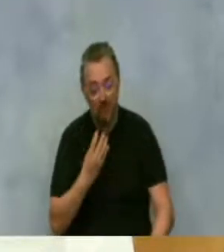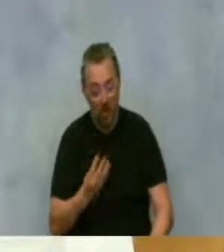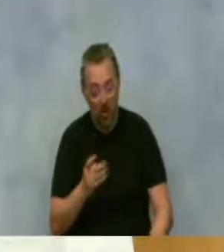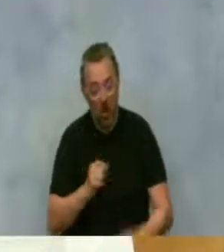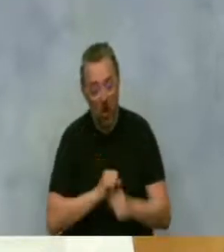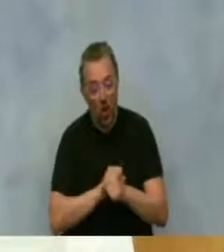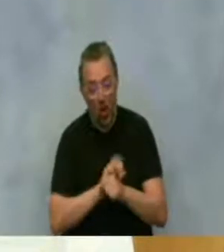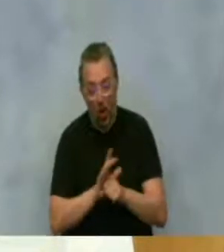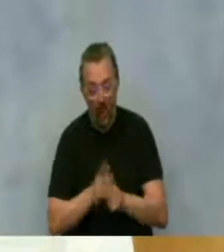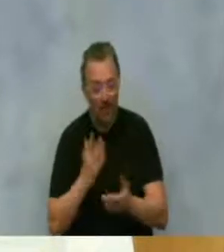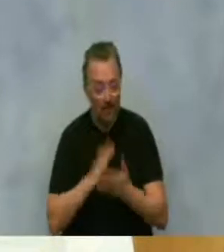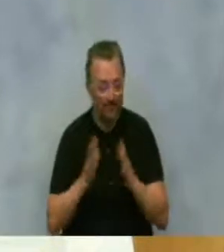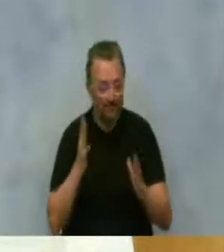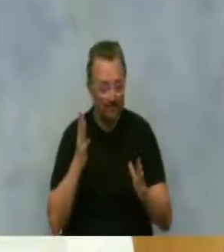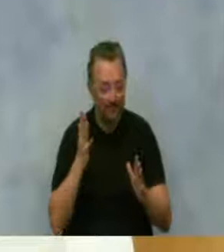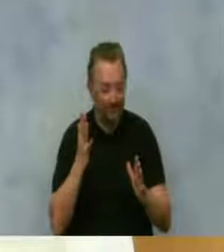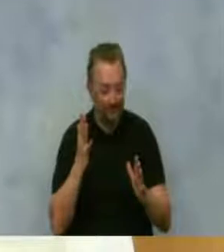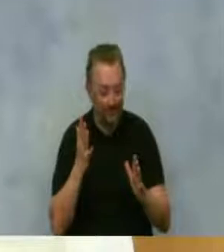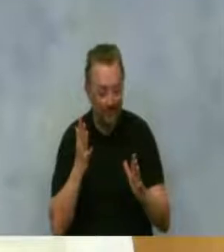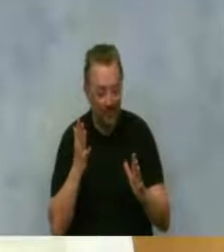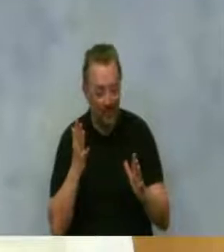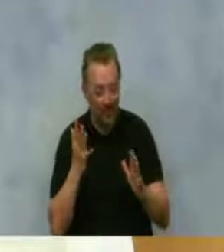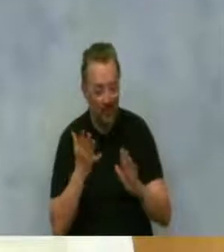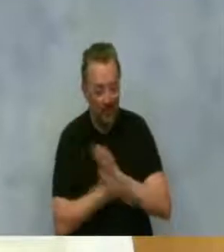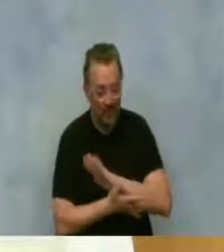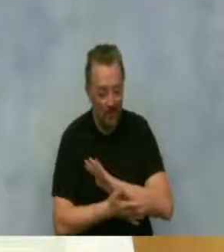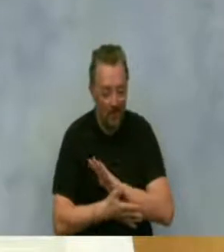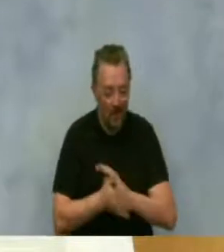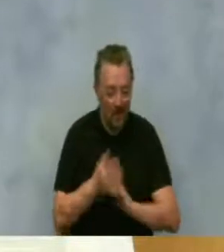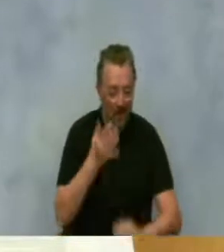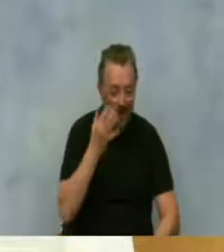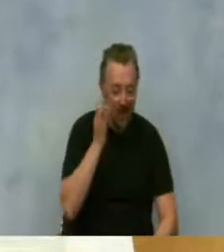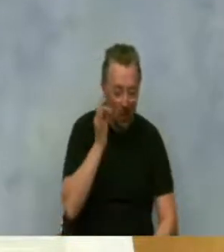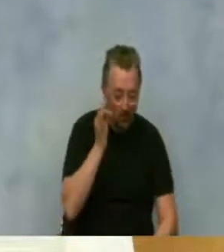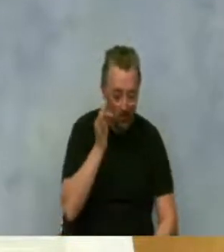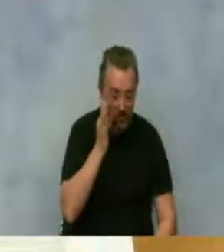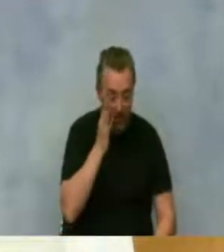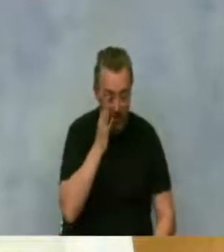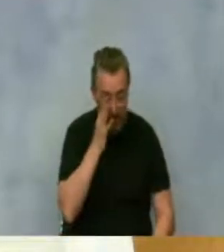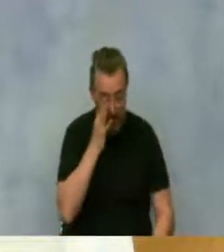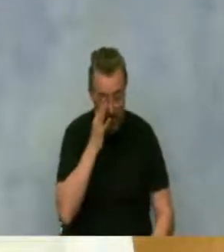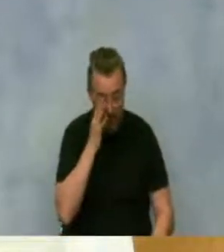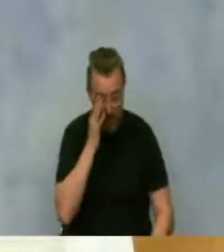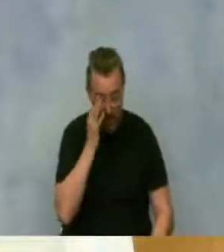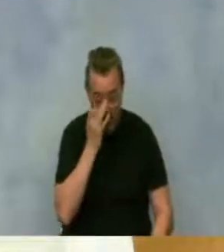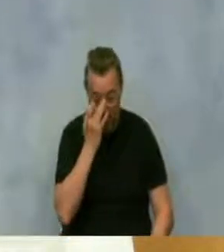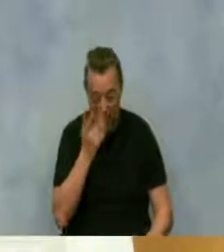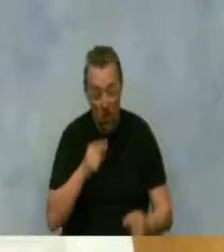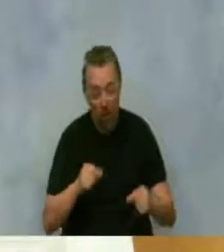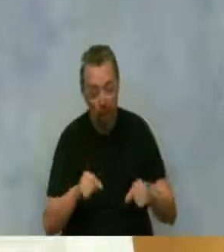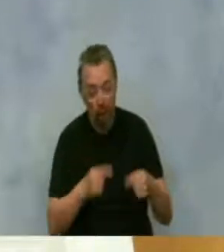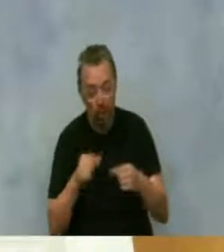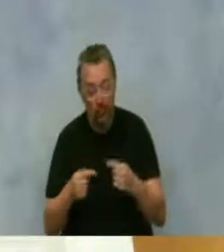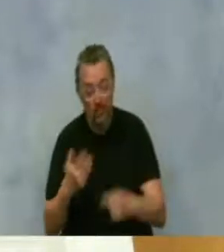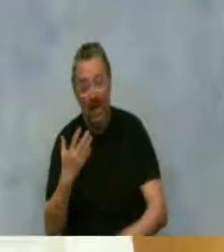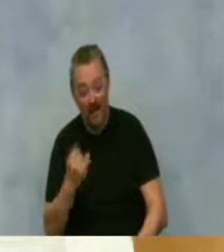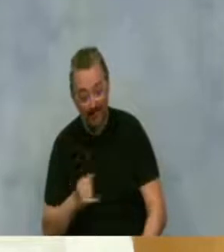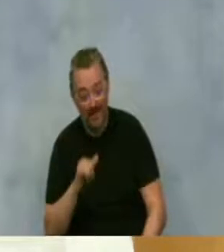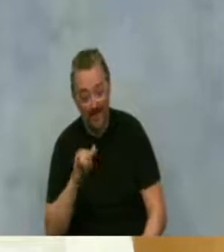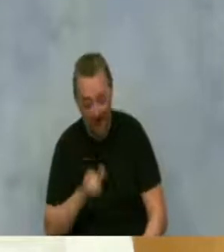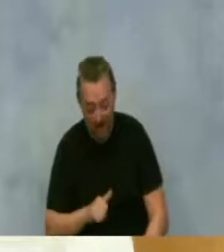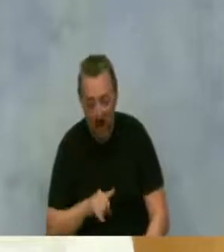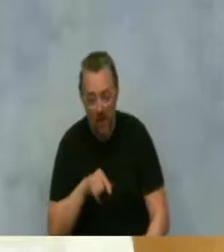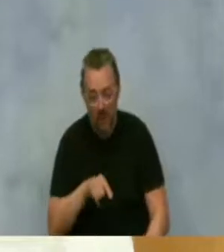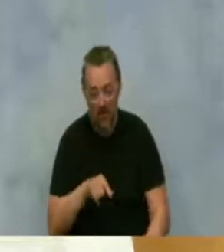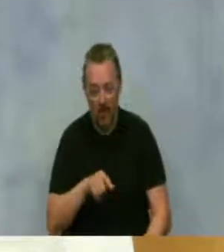COVID-19 disrupted the Council and our other partners' development programmes. However, despite the challenges, good progress has been made in